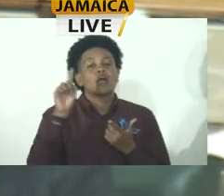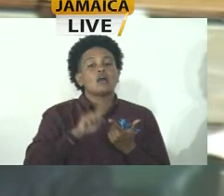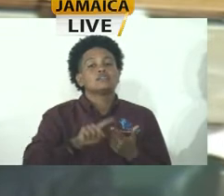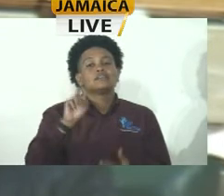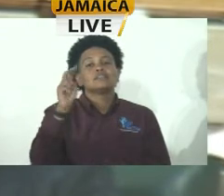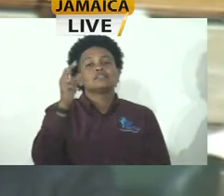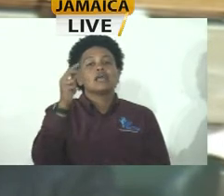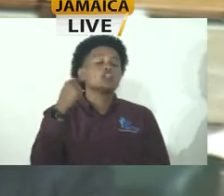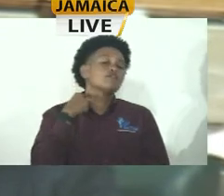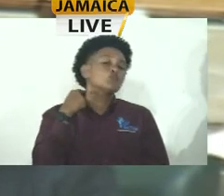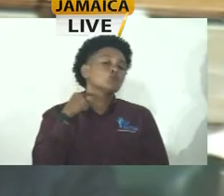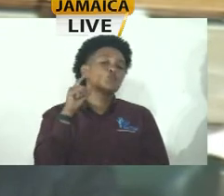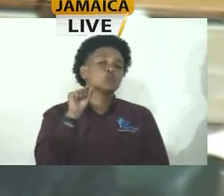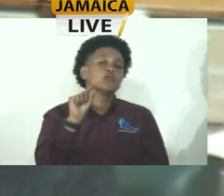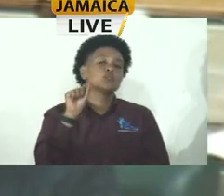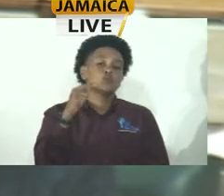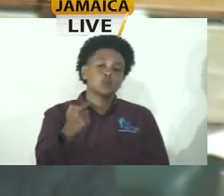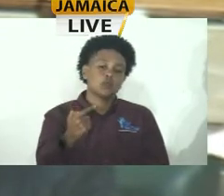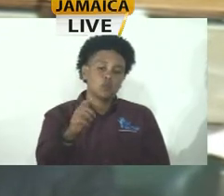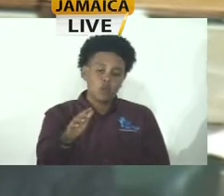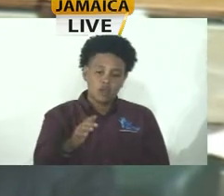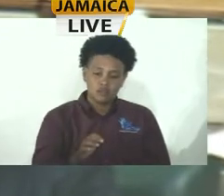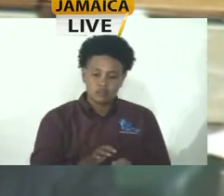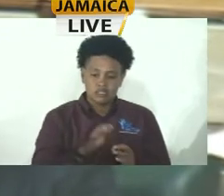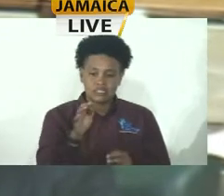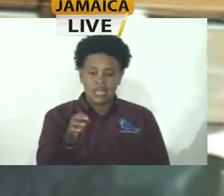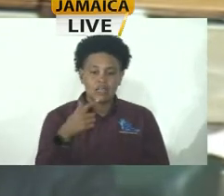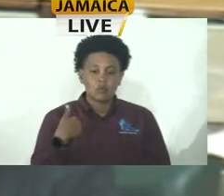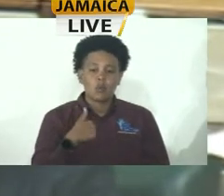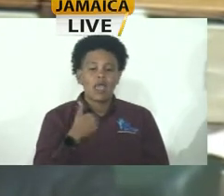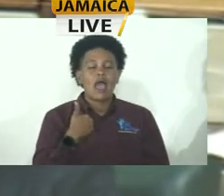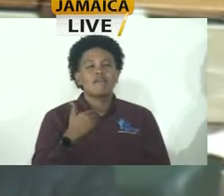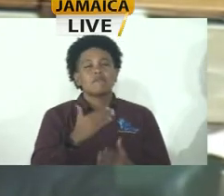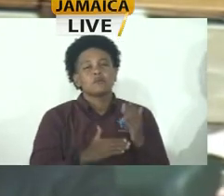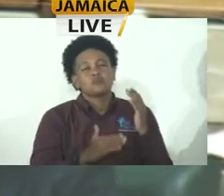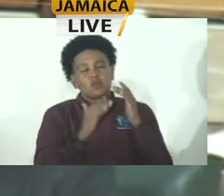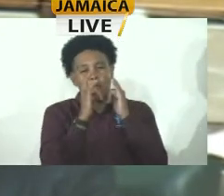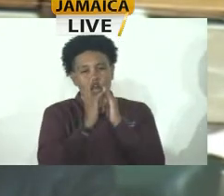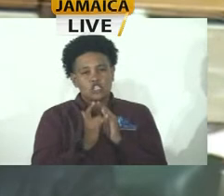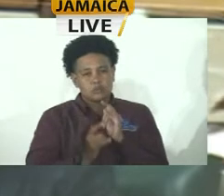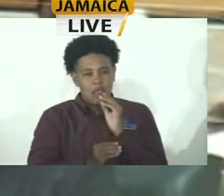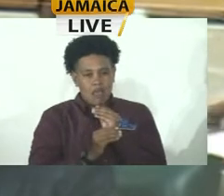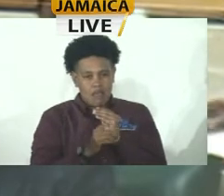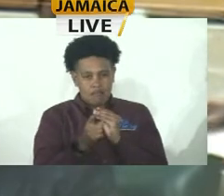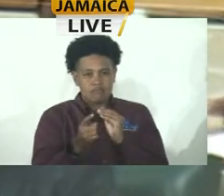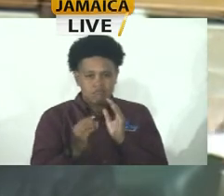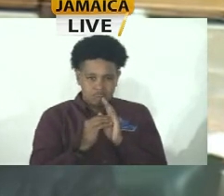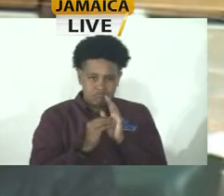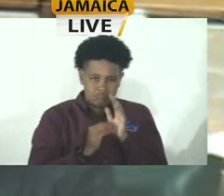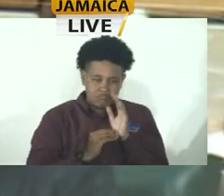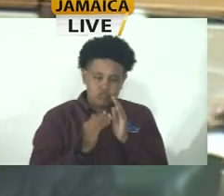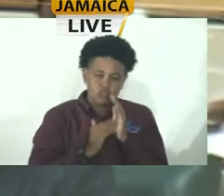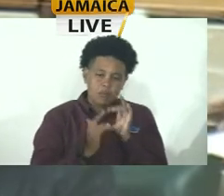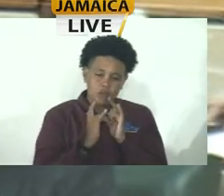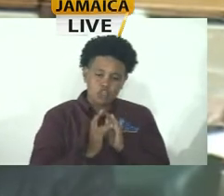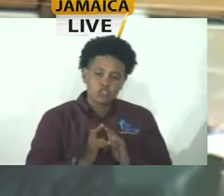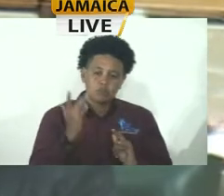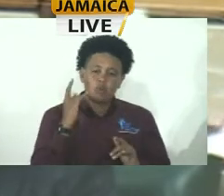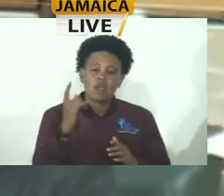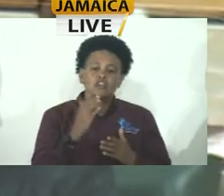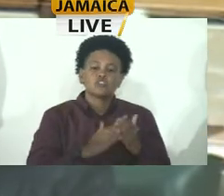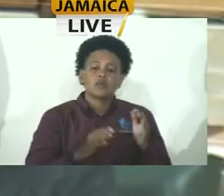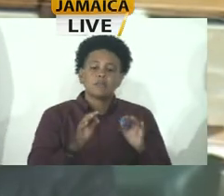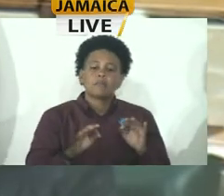second of june 2021 we have made some changes some adjustments because of some